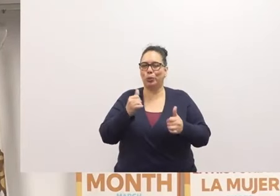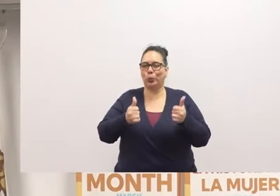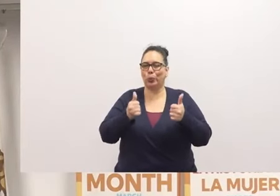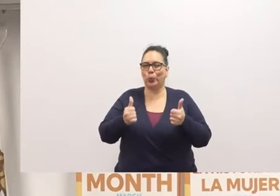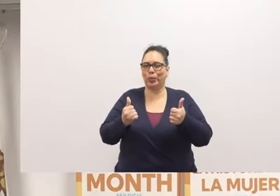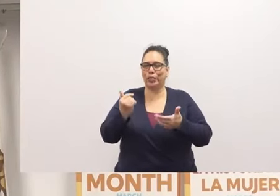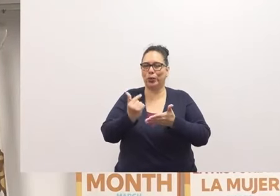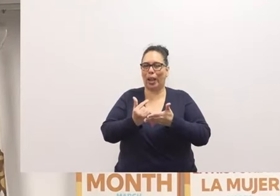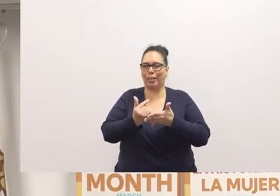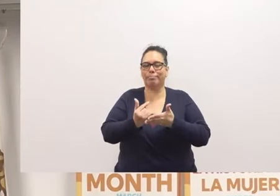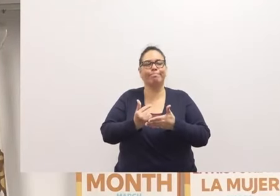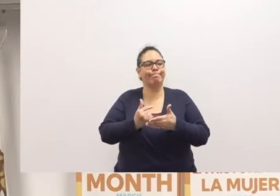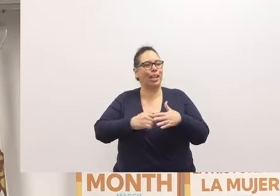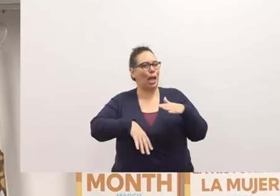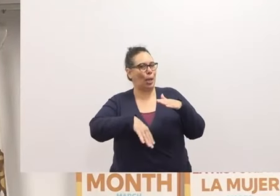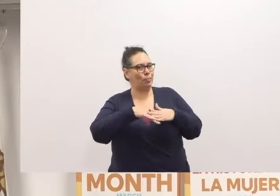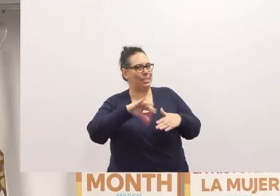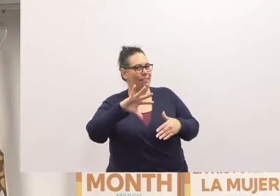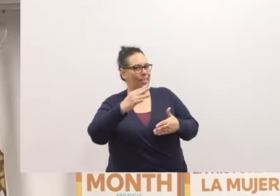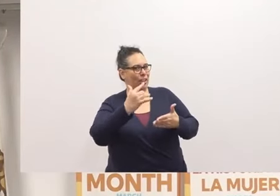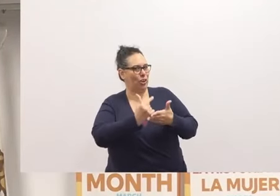I think you're noticing also